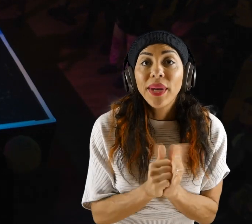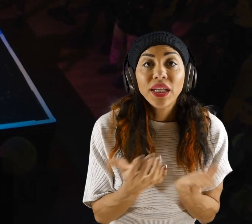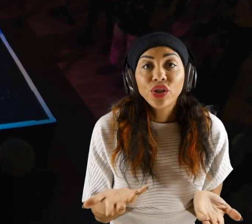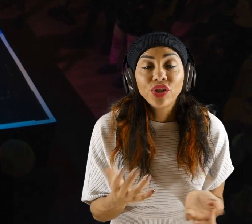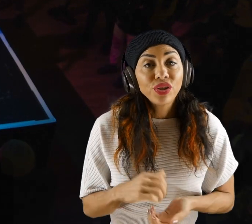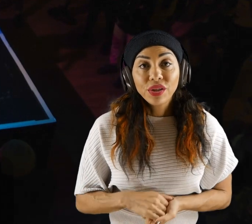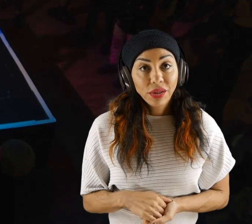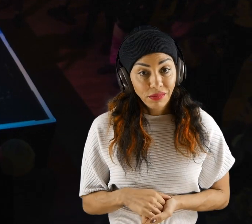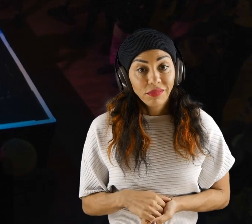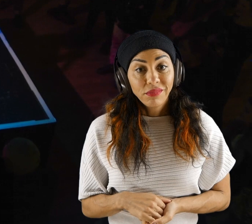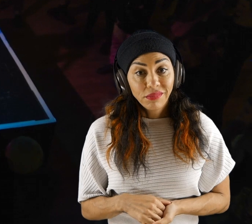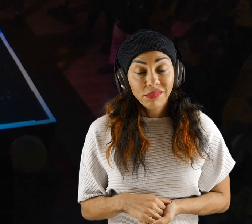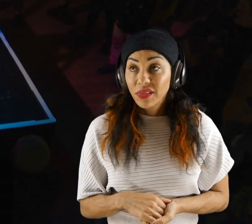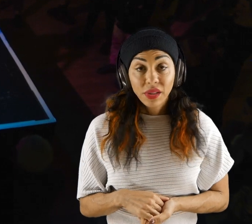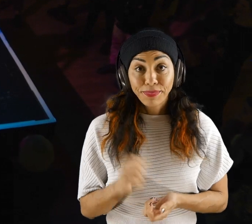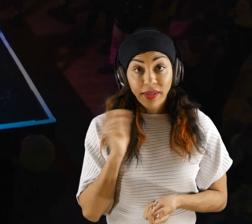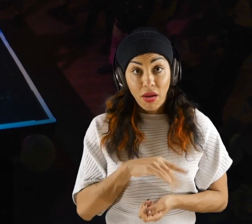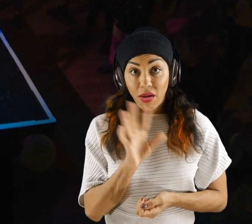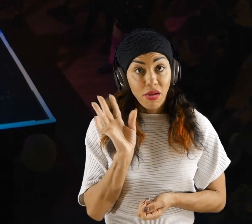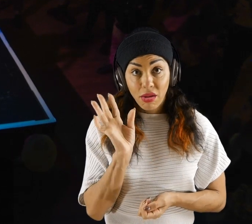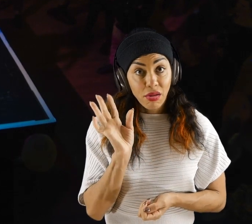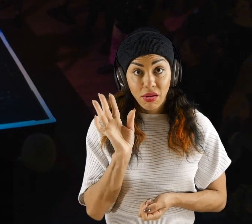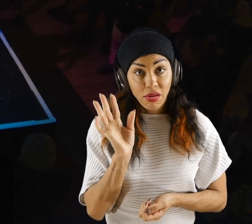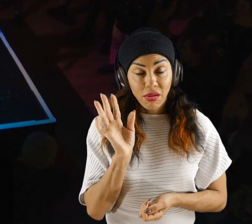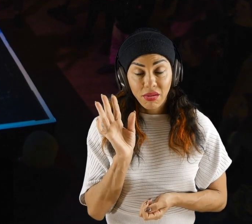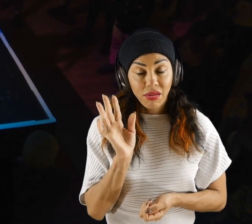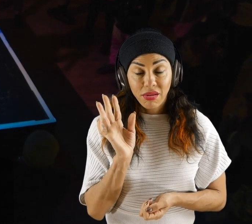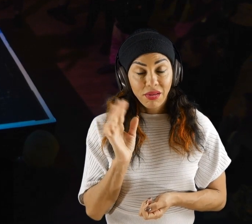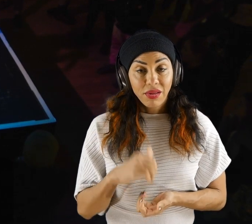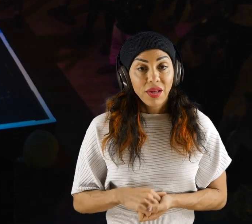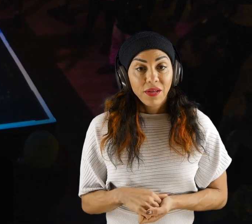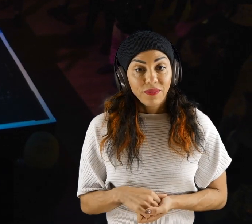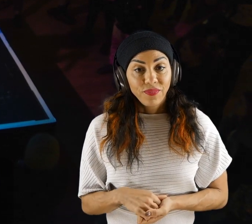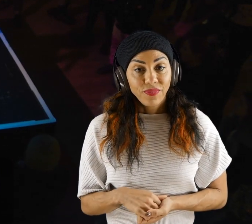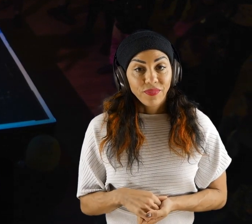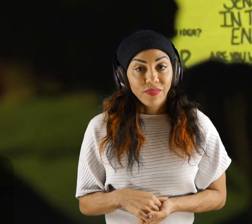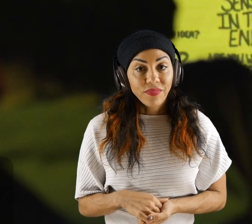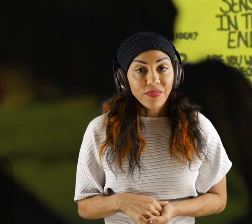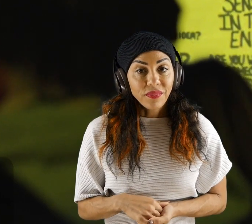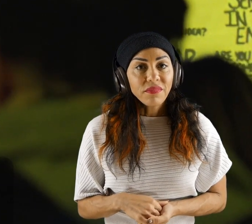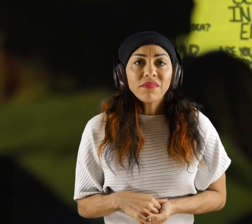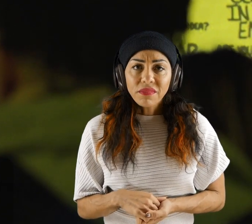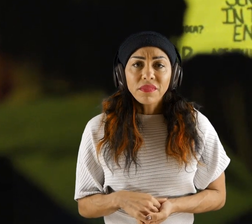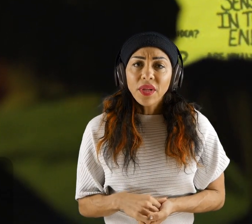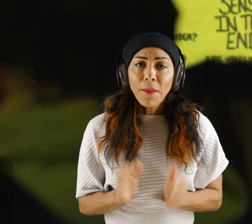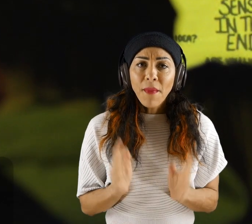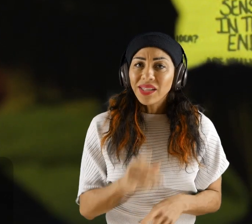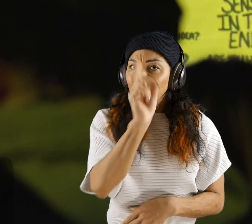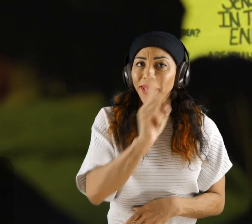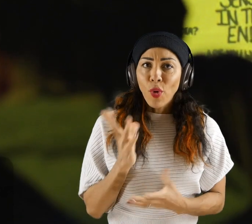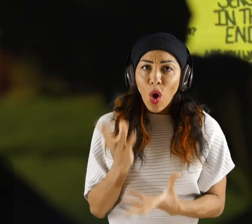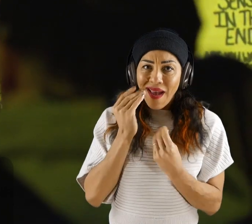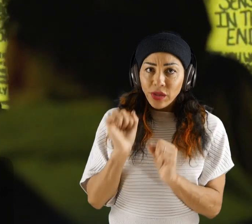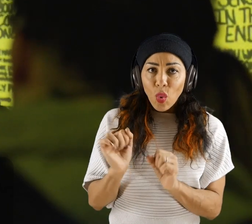which is bizarre in itself. Yeah, let people hear them in whatever capacity. And the mix and